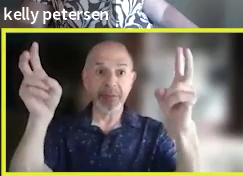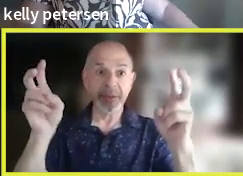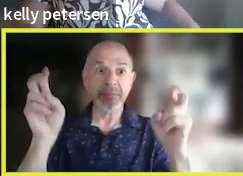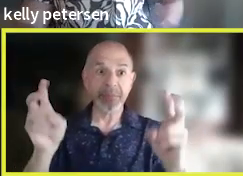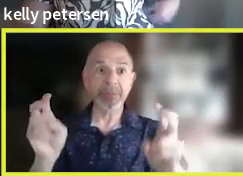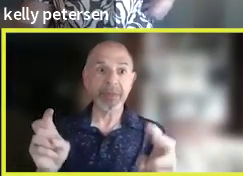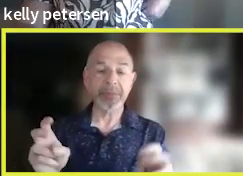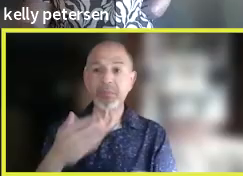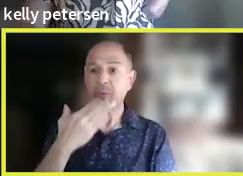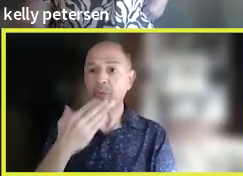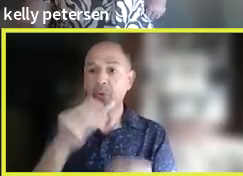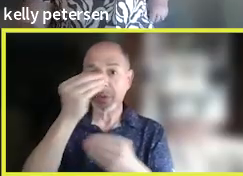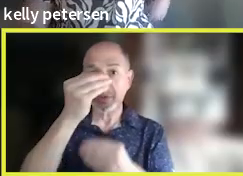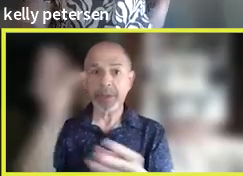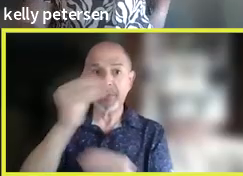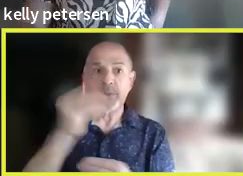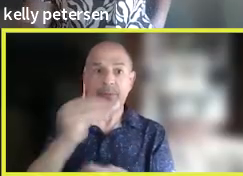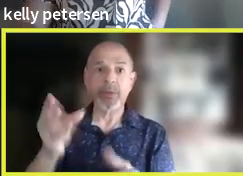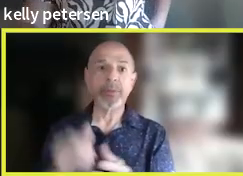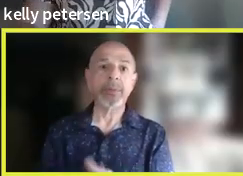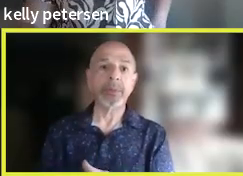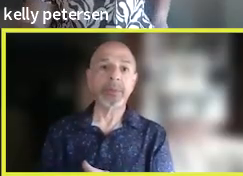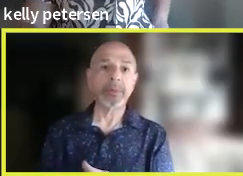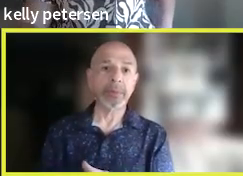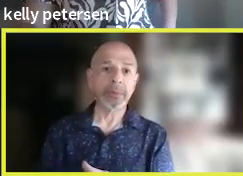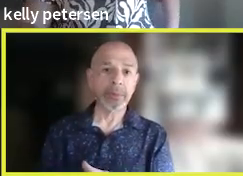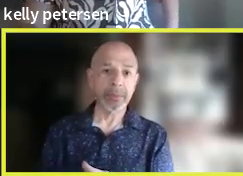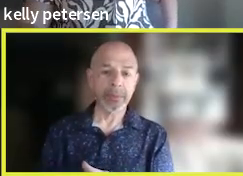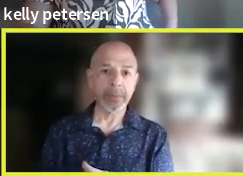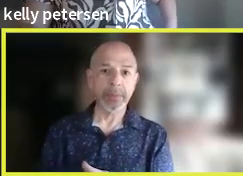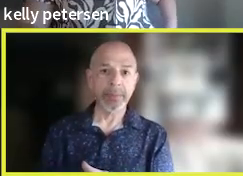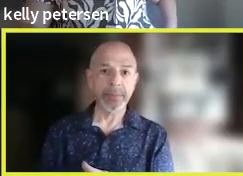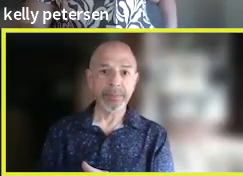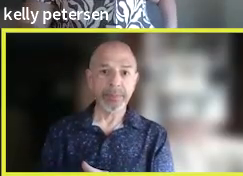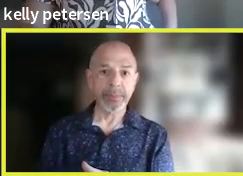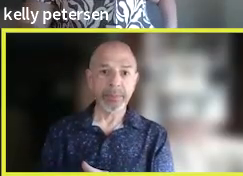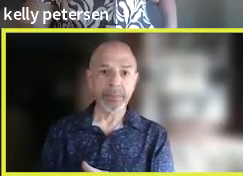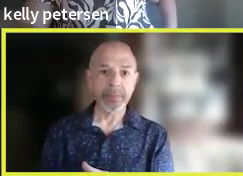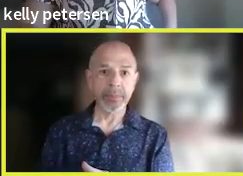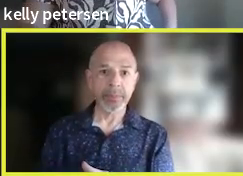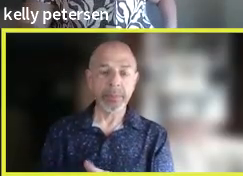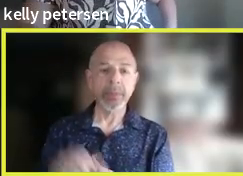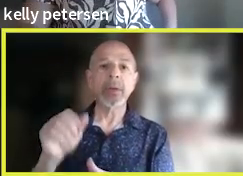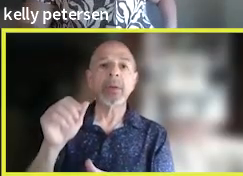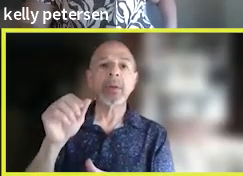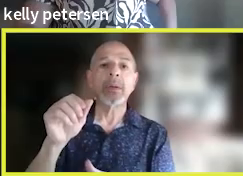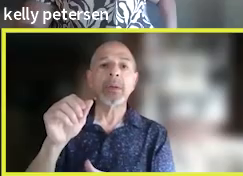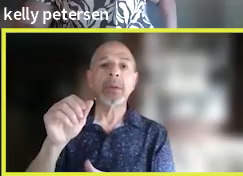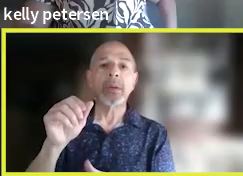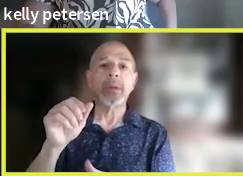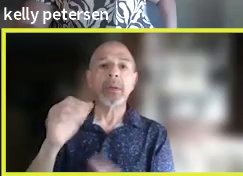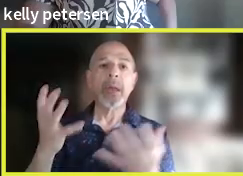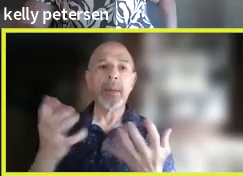up. I have the Sherlock event stuff that Crystal shared, and I also would love to highlight Jeff's concert link. So Deb,